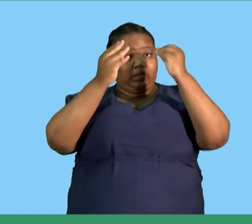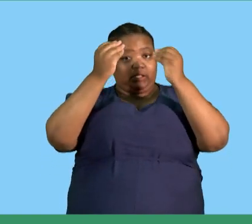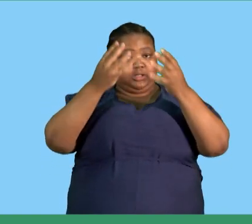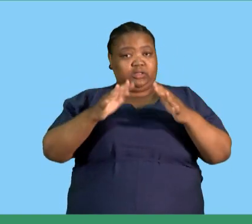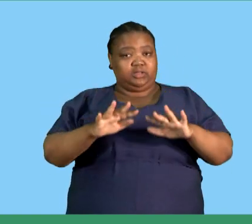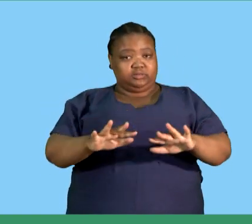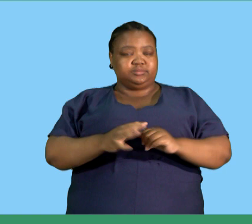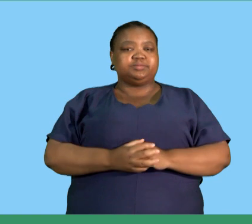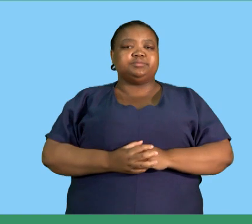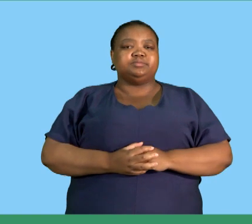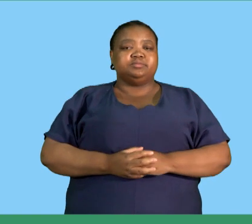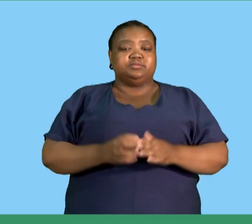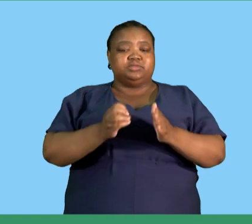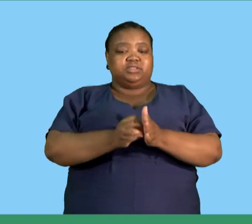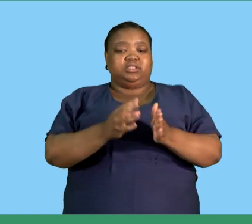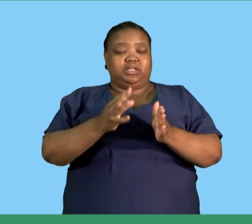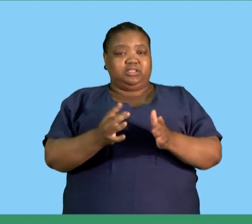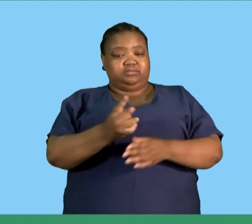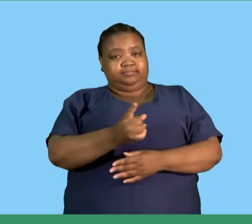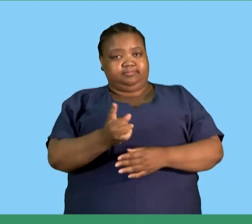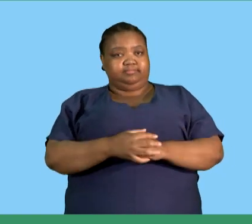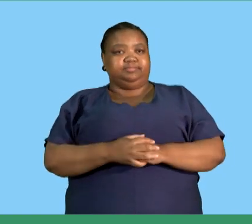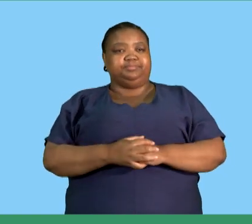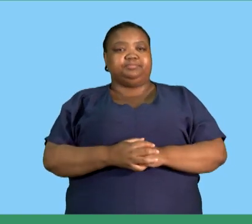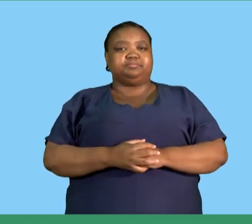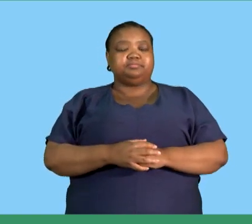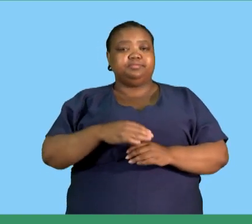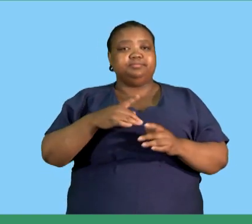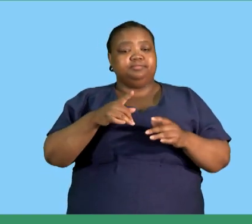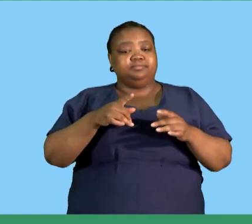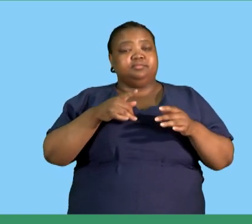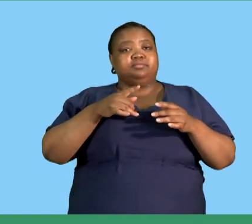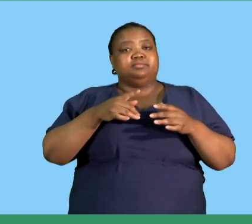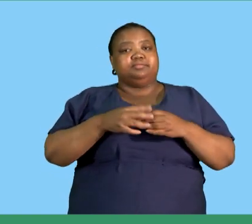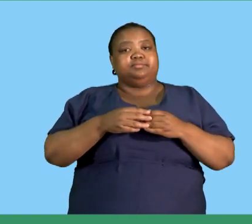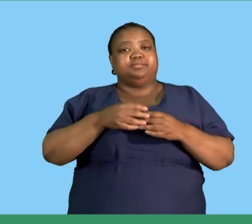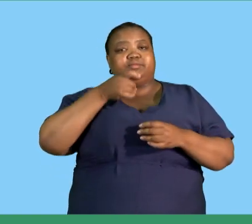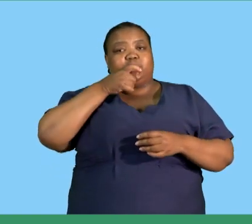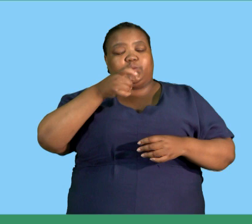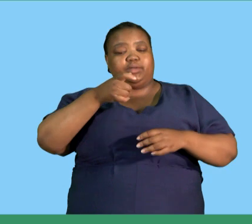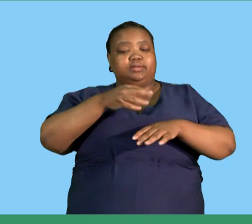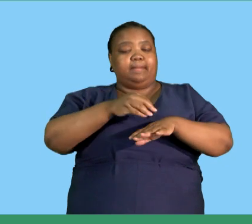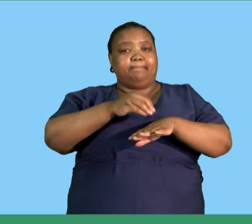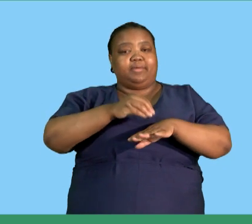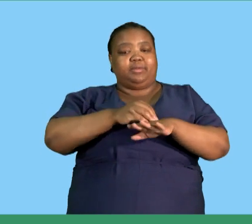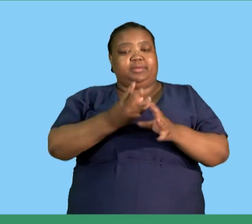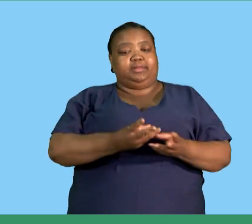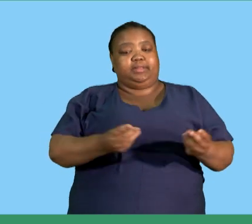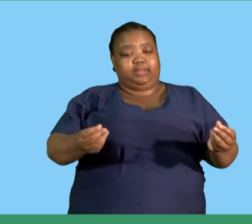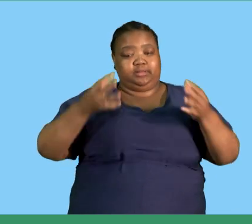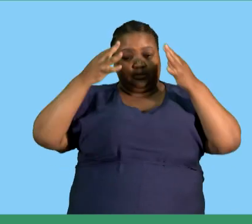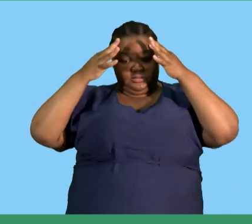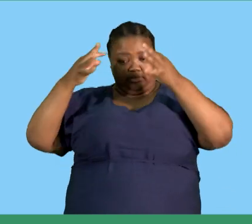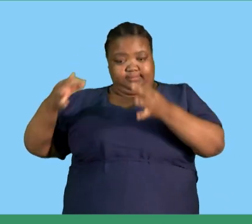the end of the lesson, the learners, as a learner, you should be able to define or elaborate the meaning of